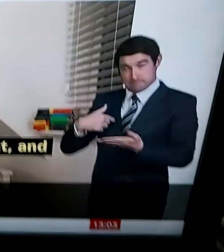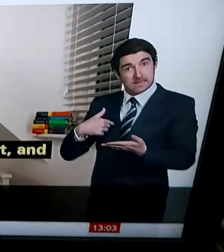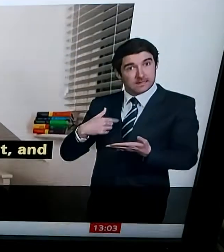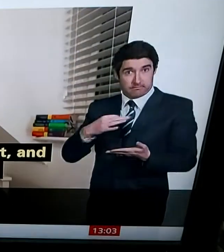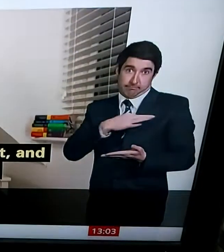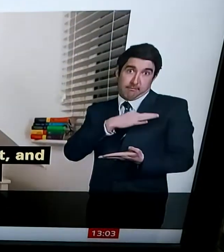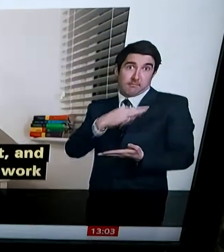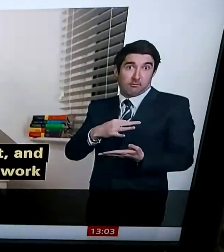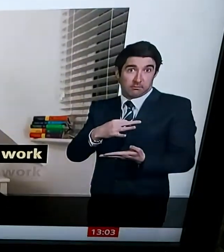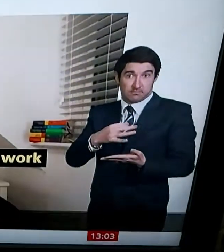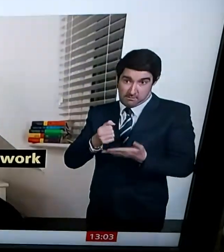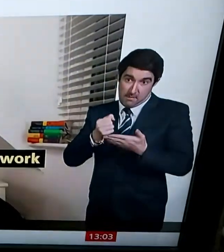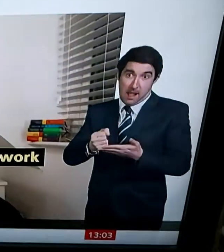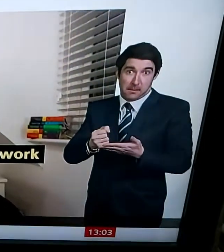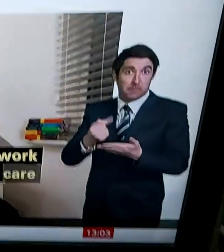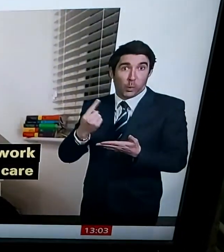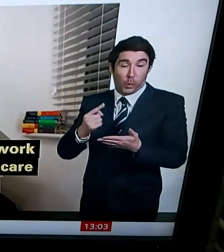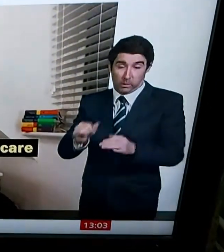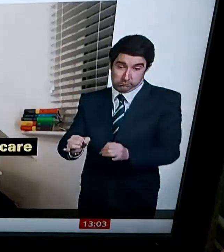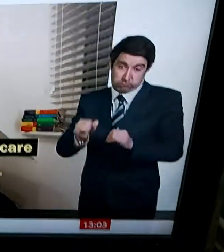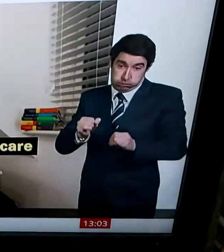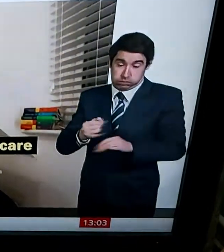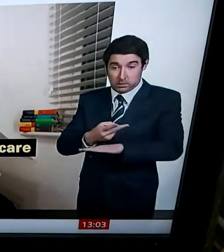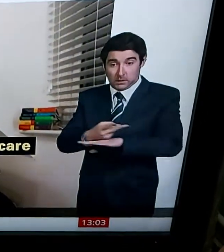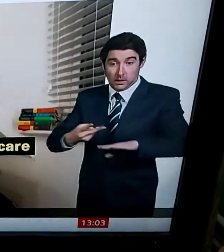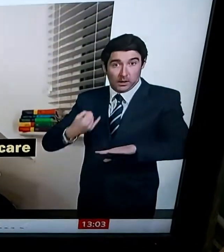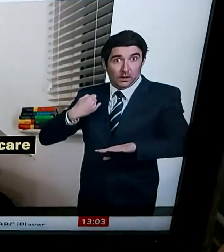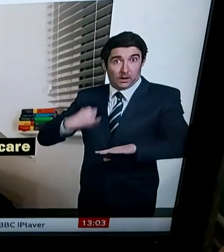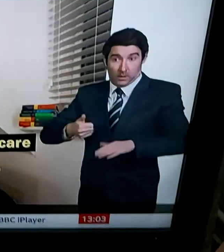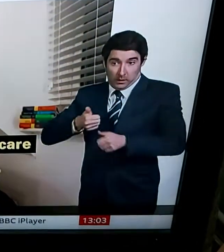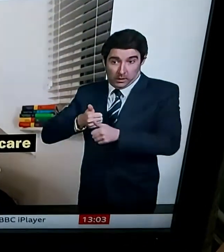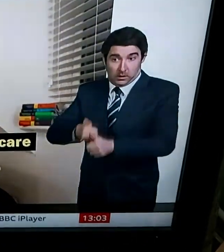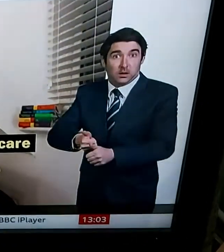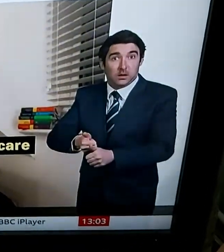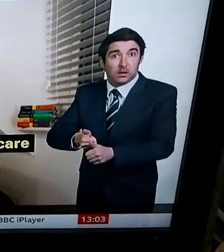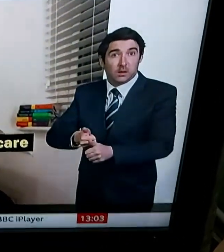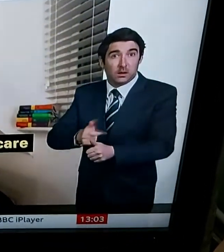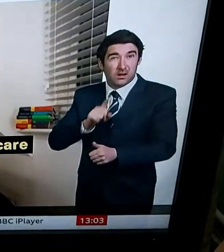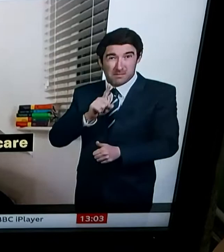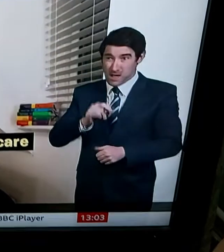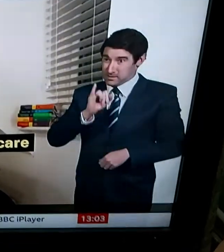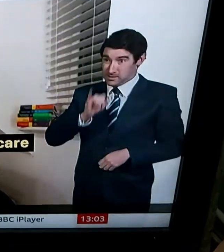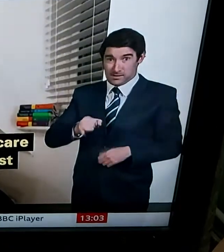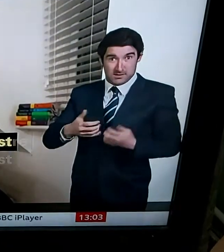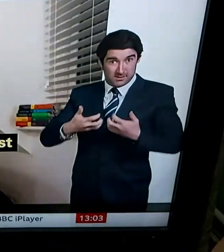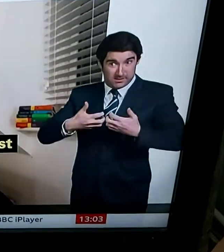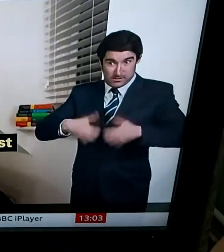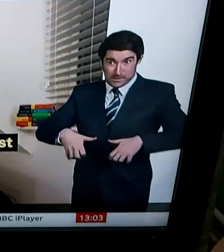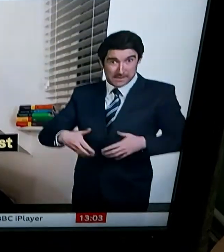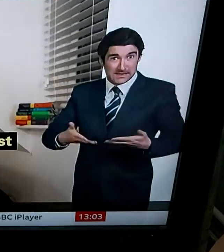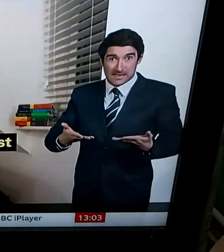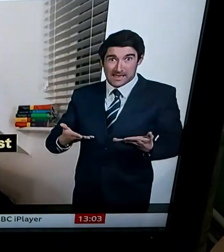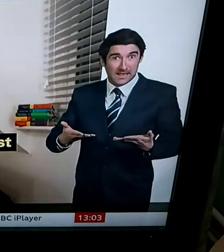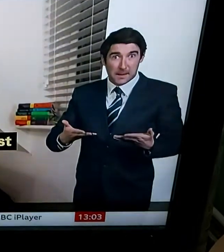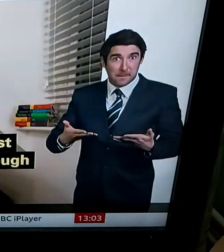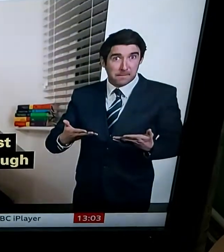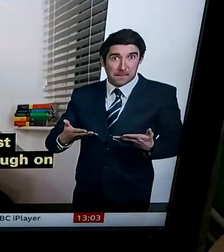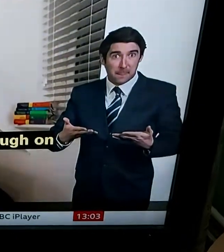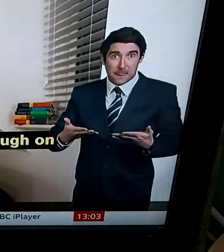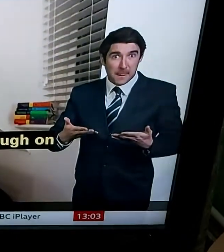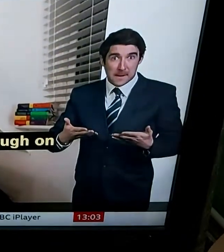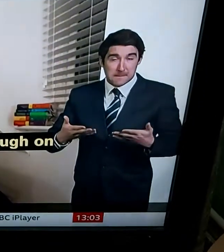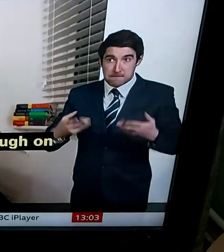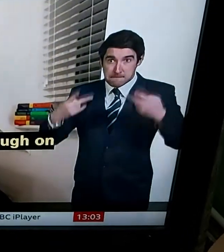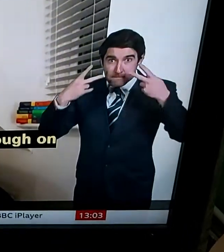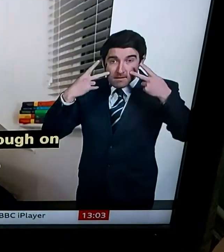doctor, but I'll be really honest with you, things are really tough on the front line right now.